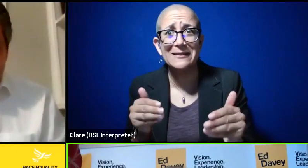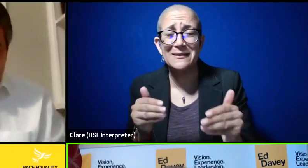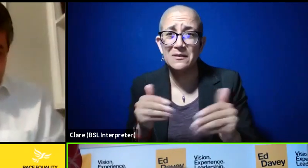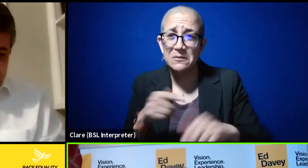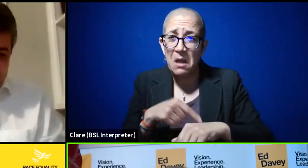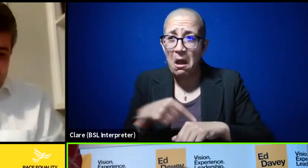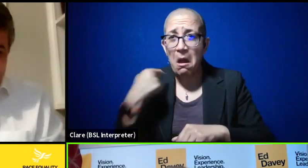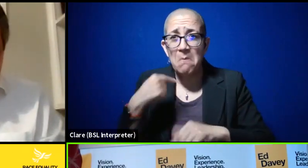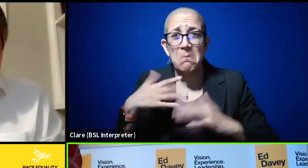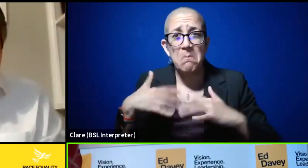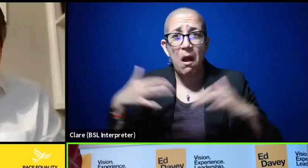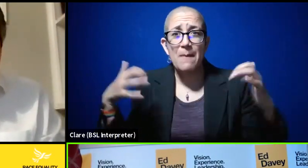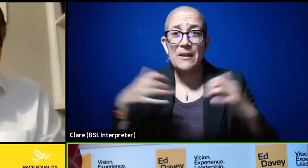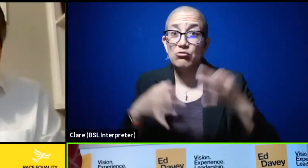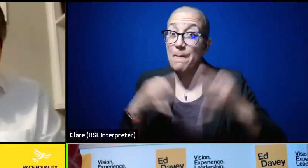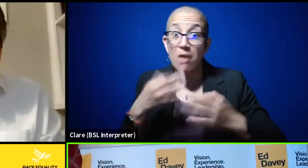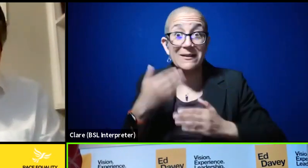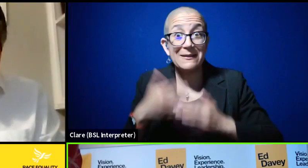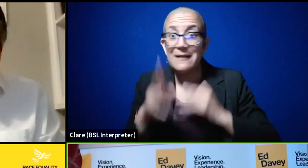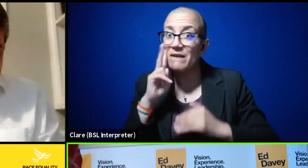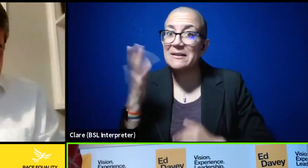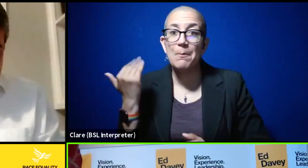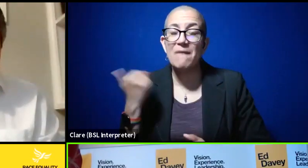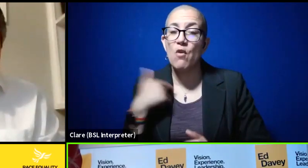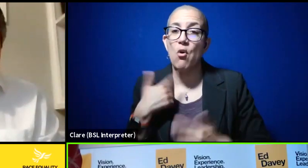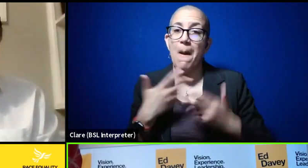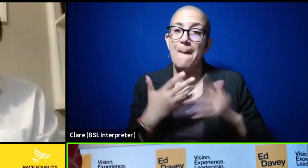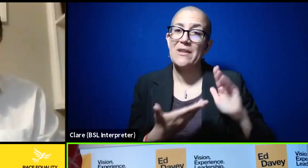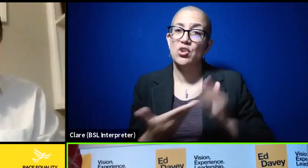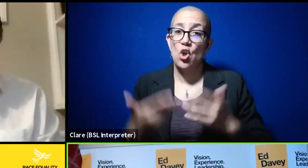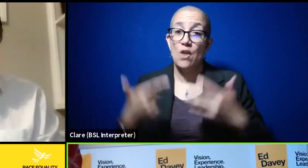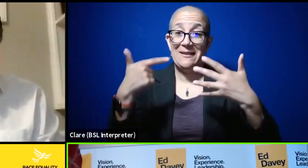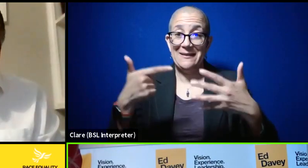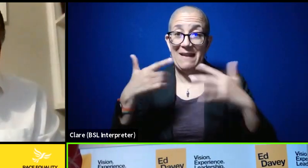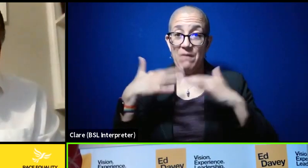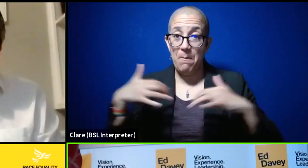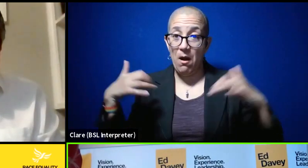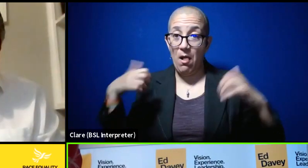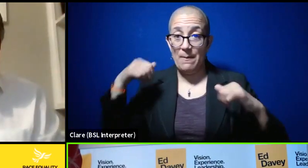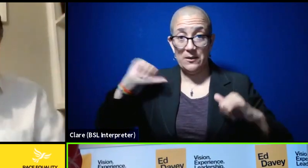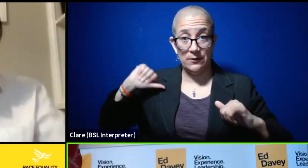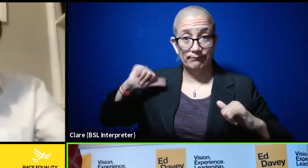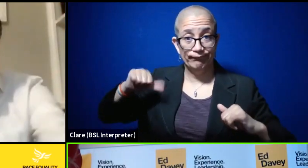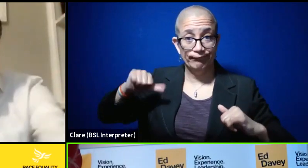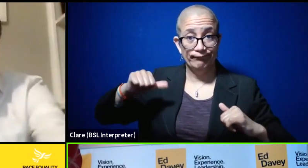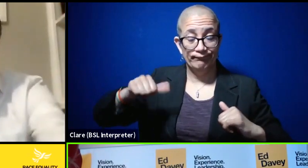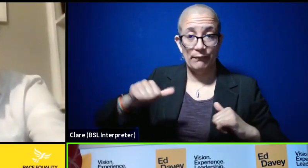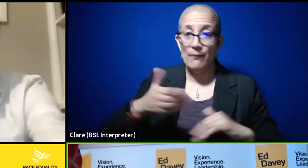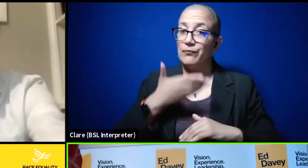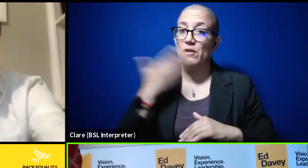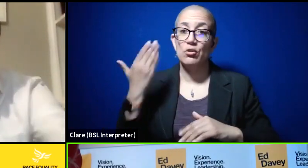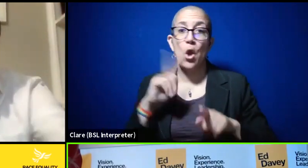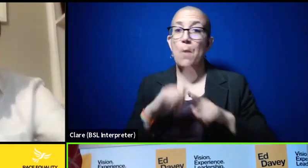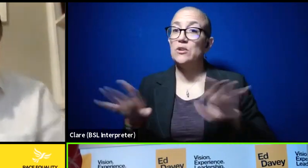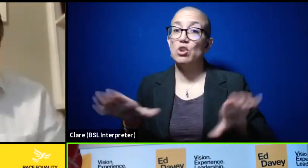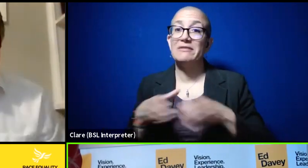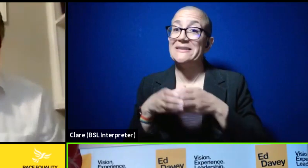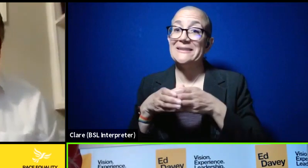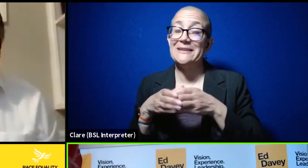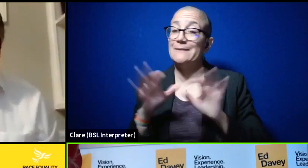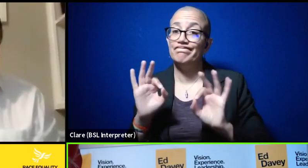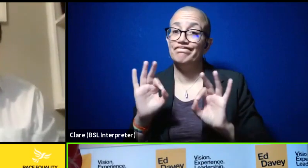politics that I'd never seen before. I've served in 7 parliaments, and there was no majority, of course, and